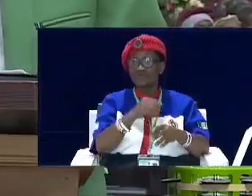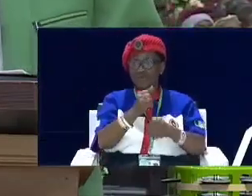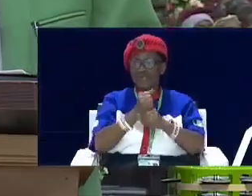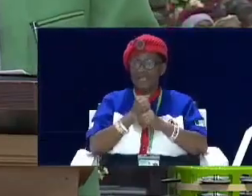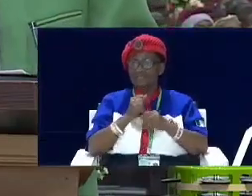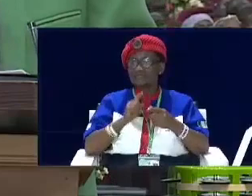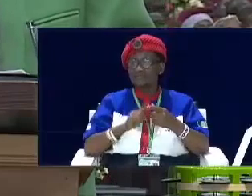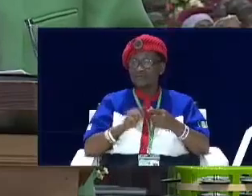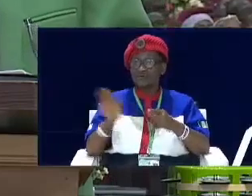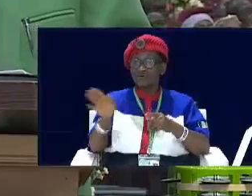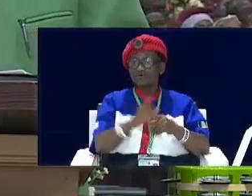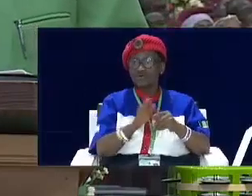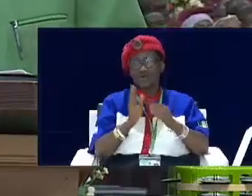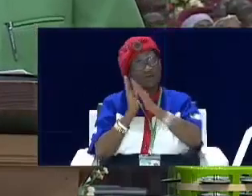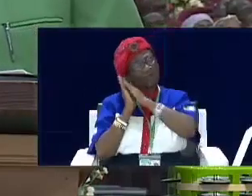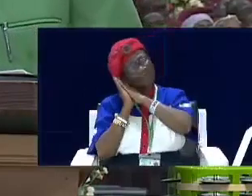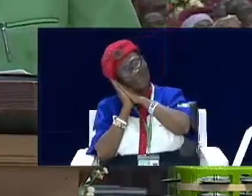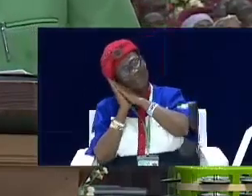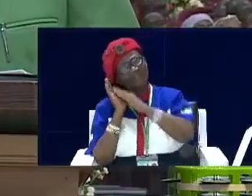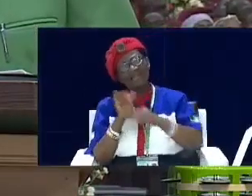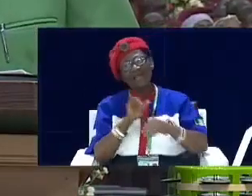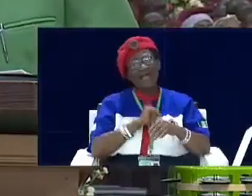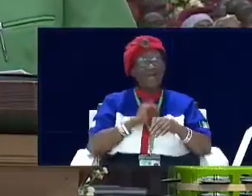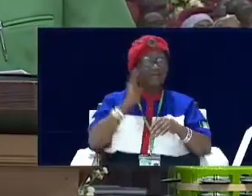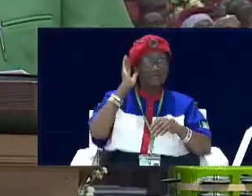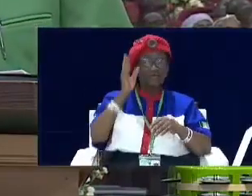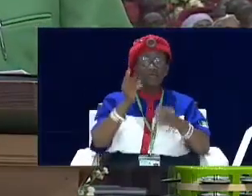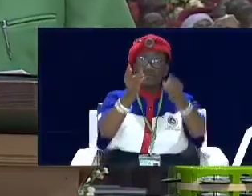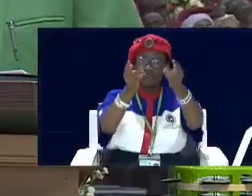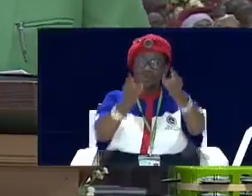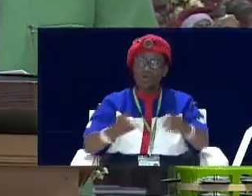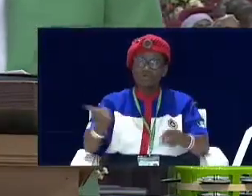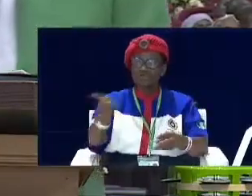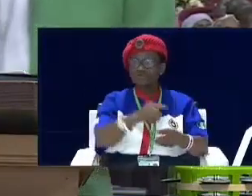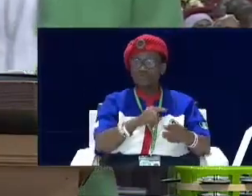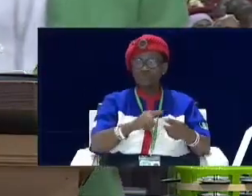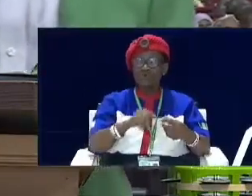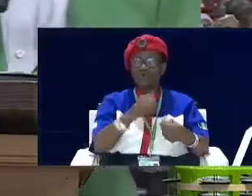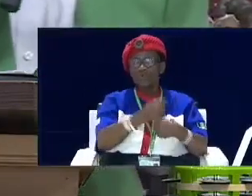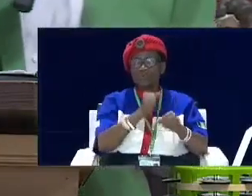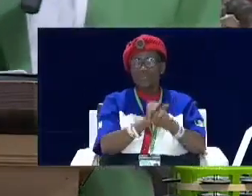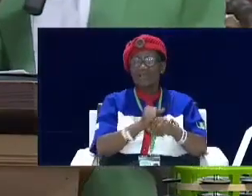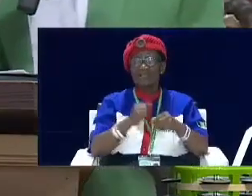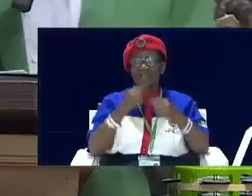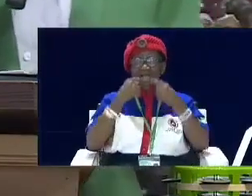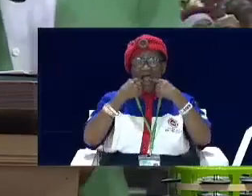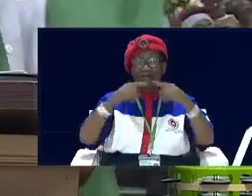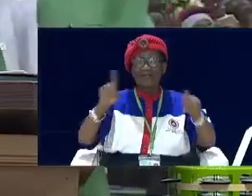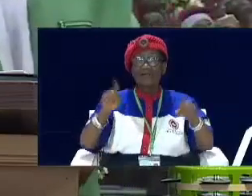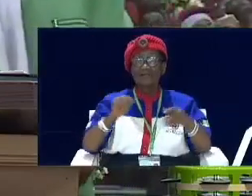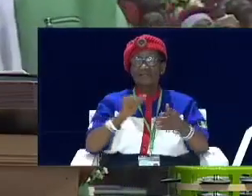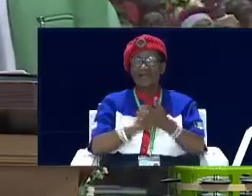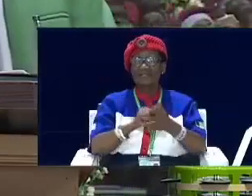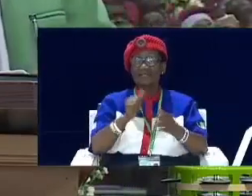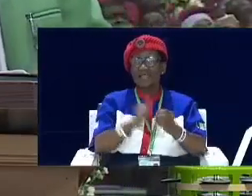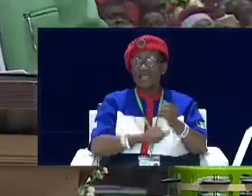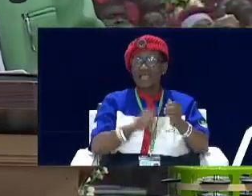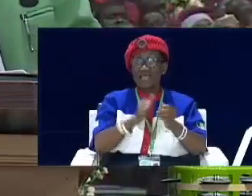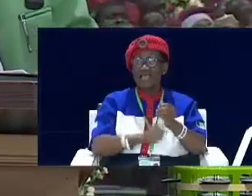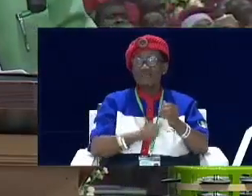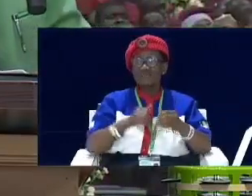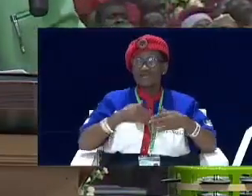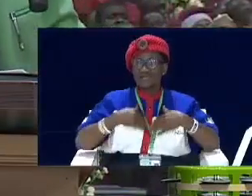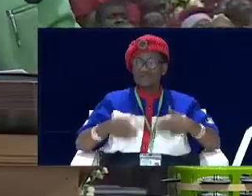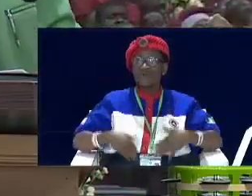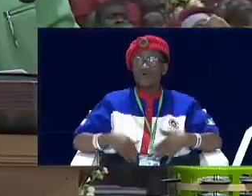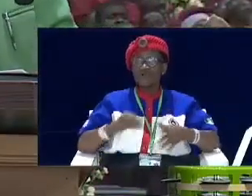vehicle, I will want you to make a decree that everybody, everything that has